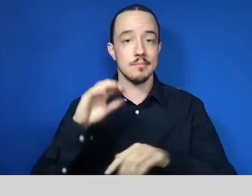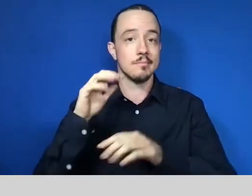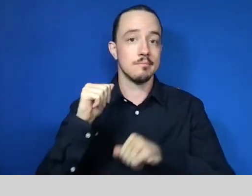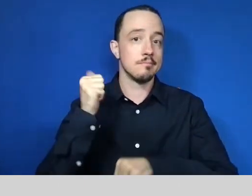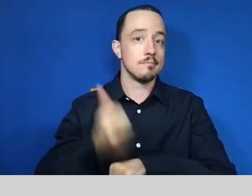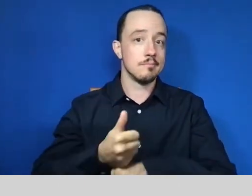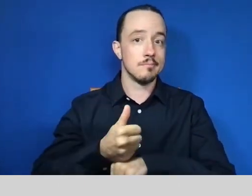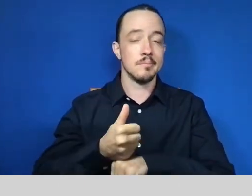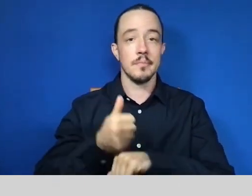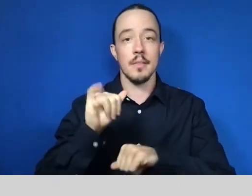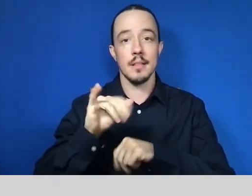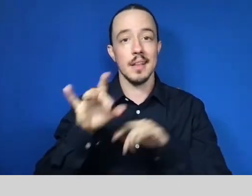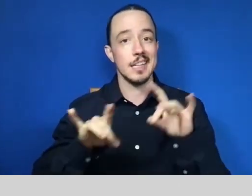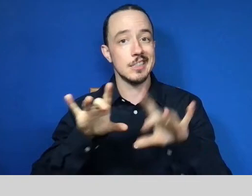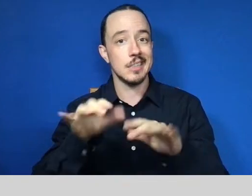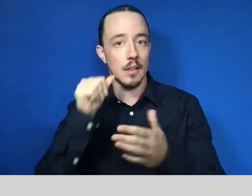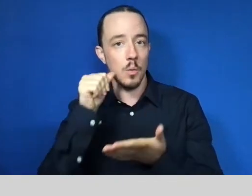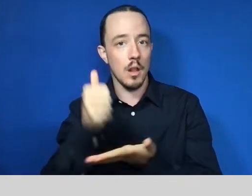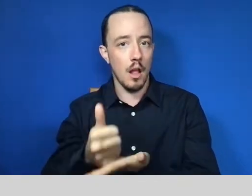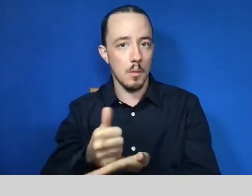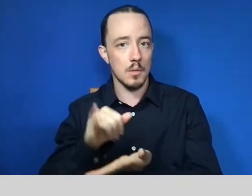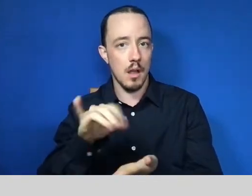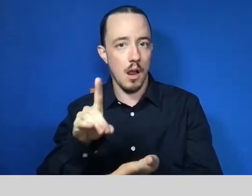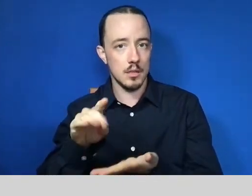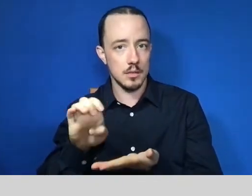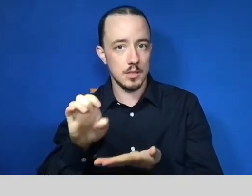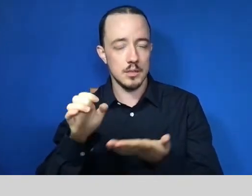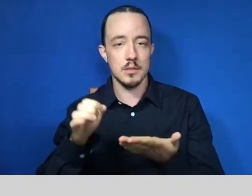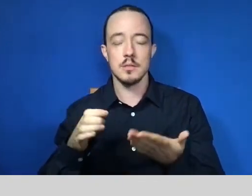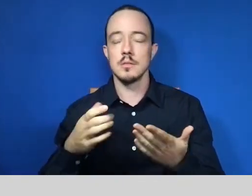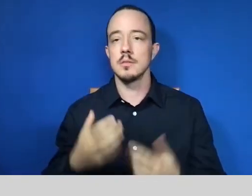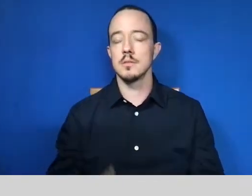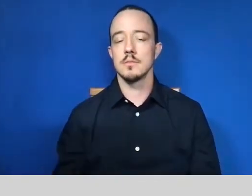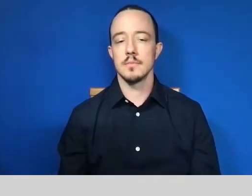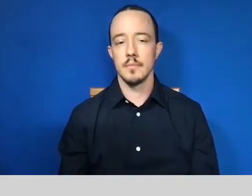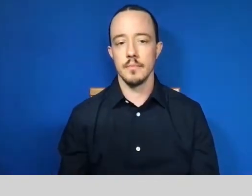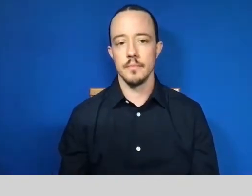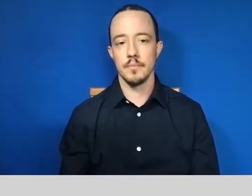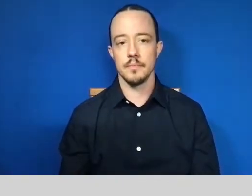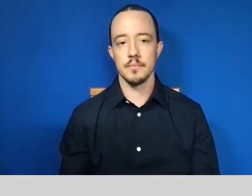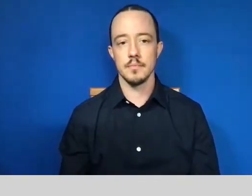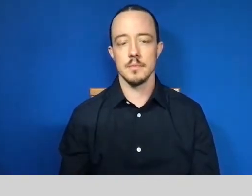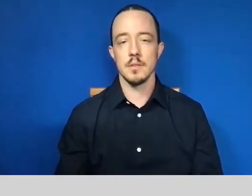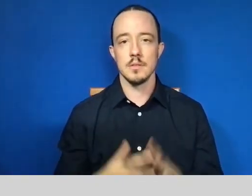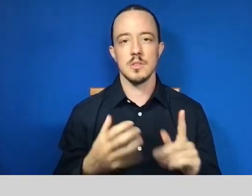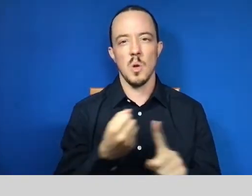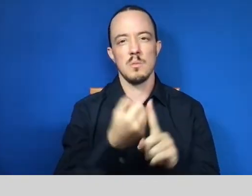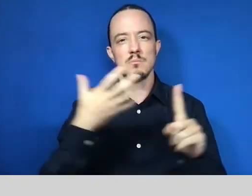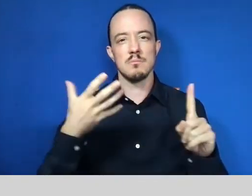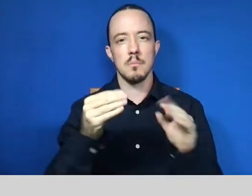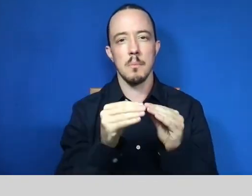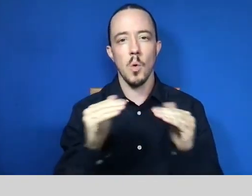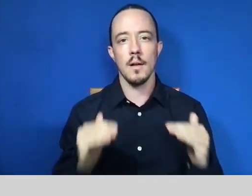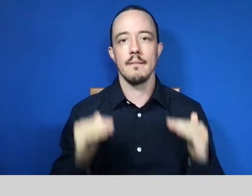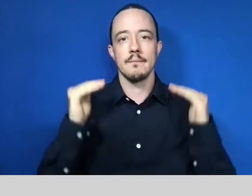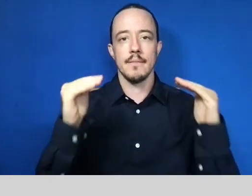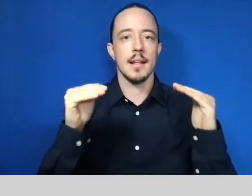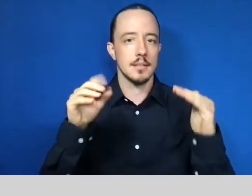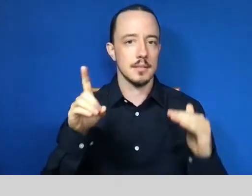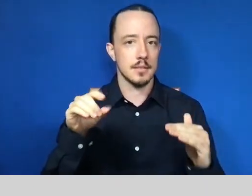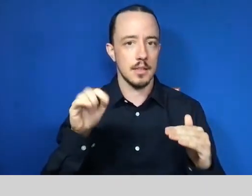implement type hinting that would help IDE to understand what happens. So let's write a little more advanced